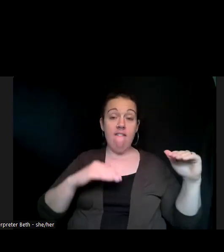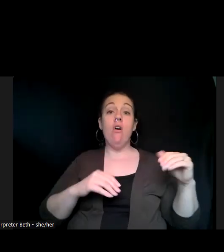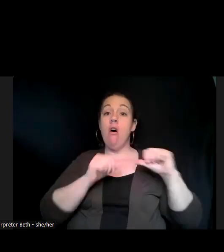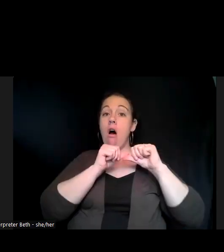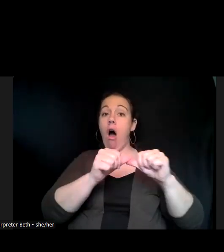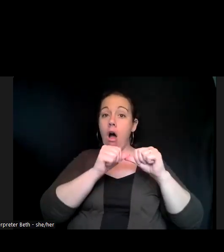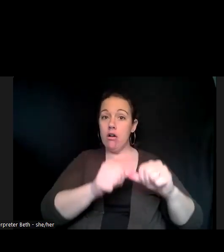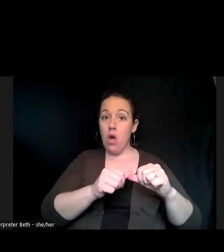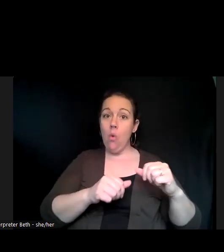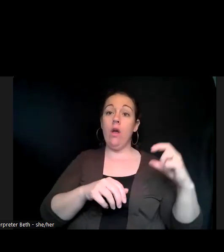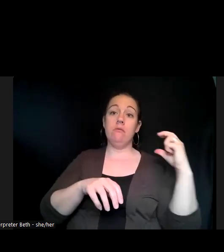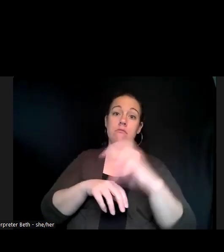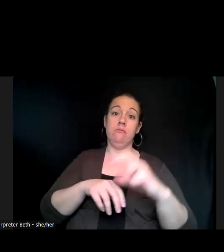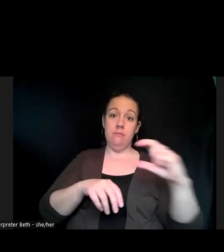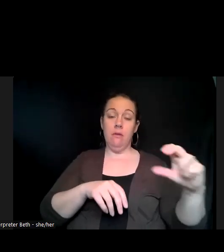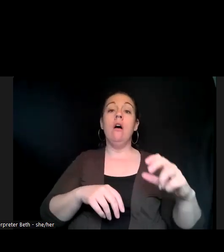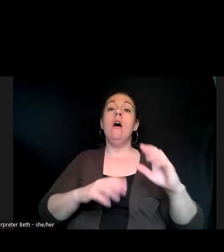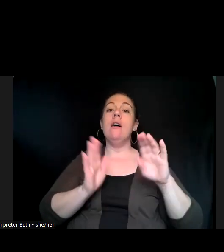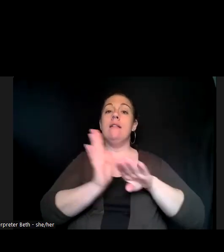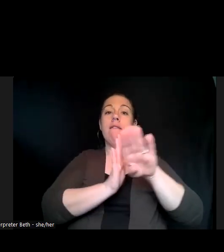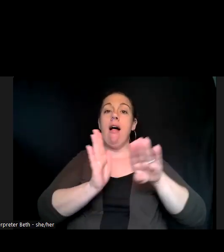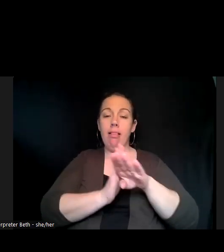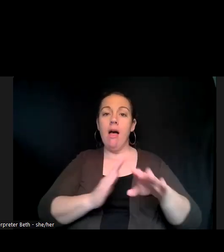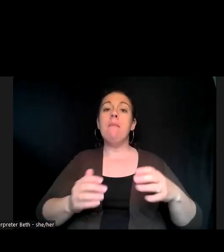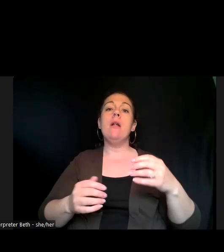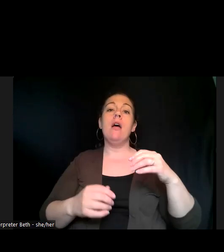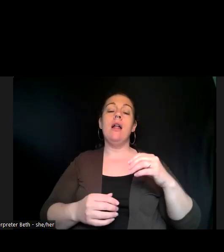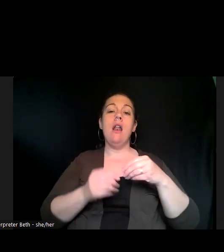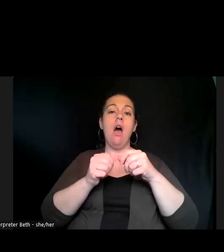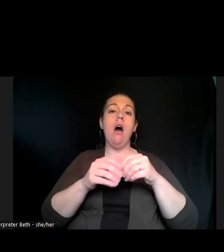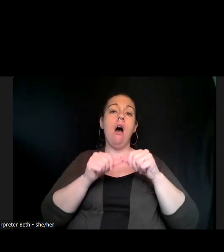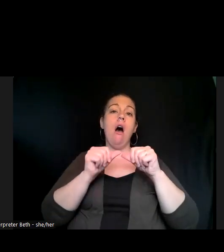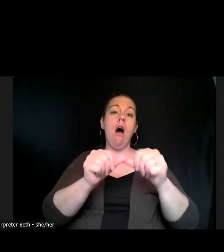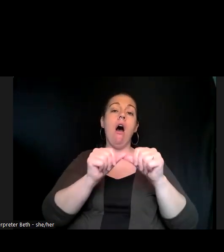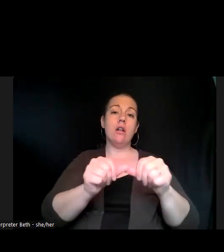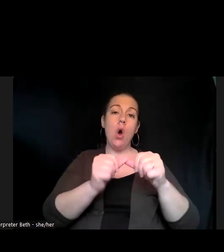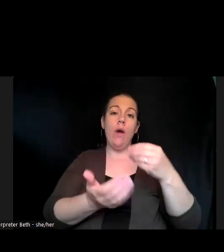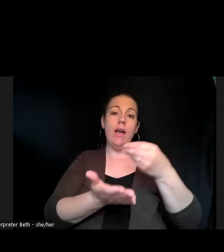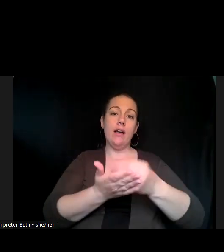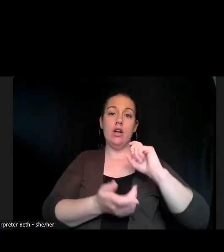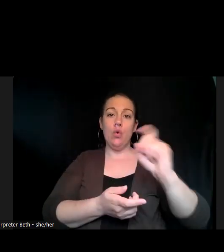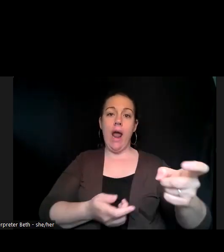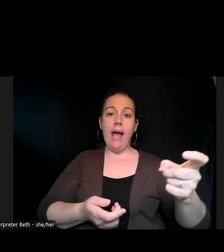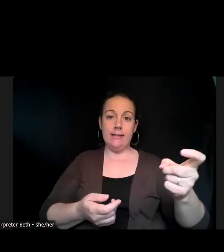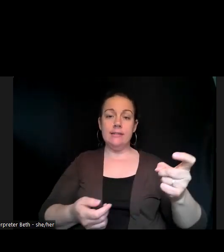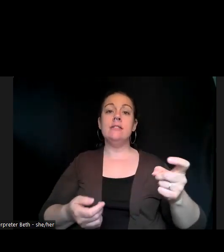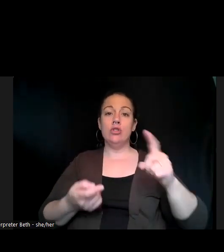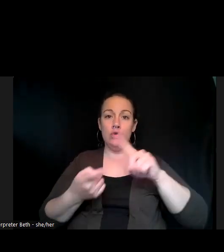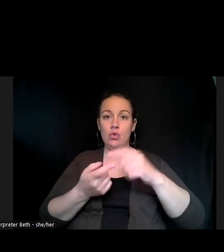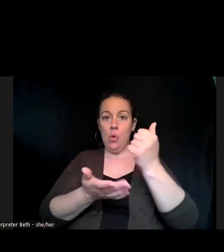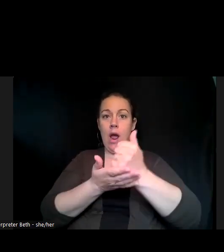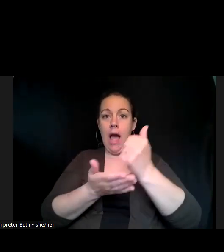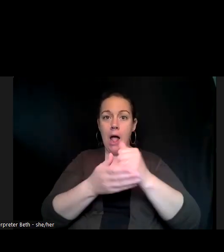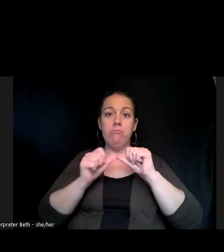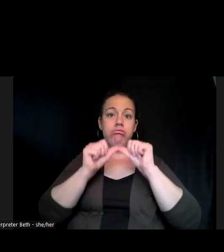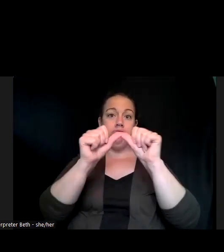grant programs that we believe that can help with this sustainability goal that we all have for the work that we've launched during the American Rescue Plan. Since the